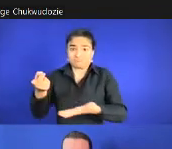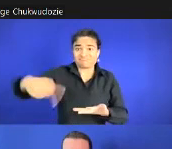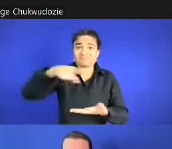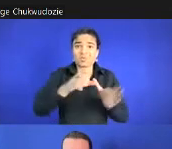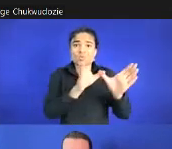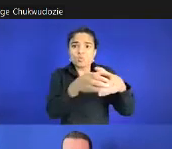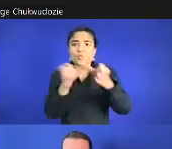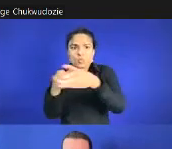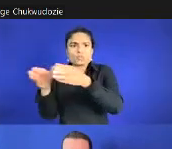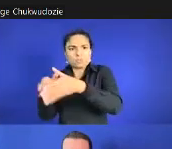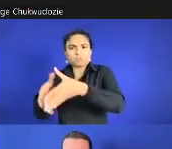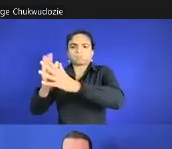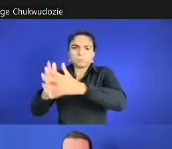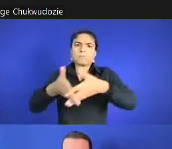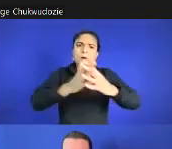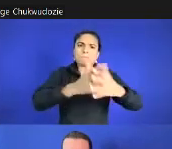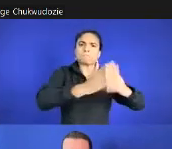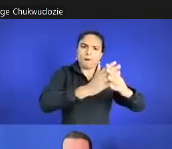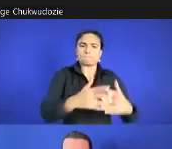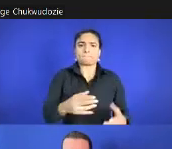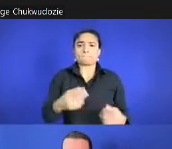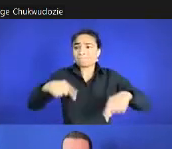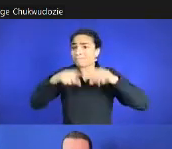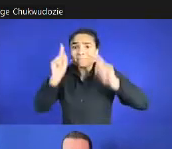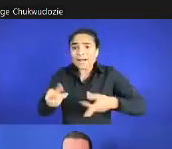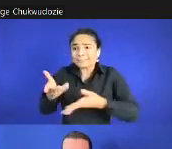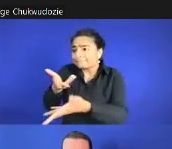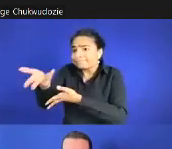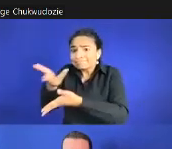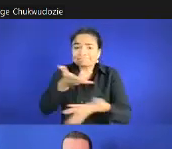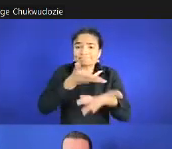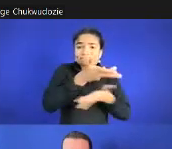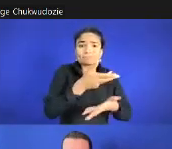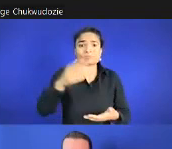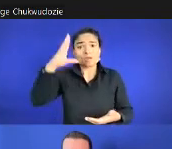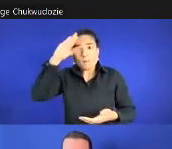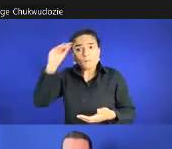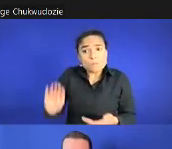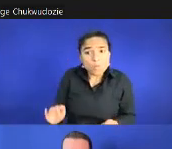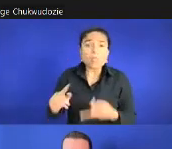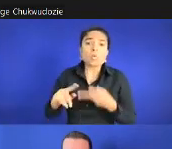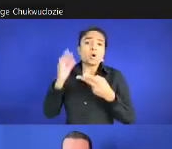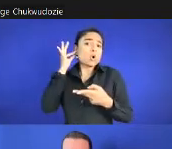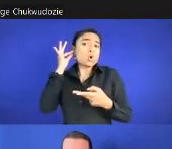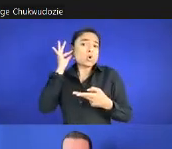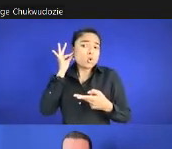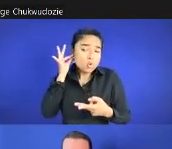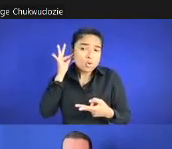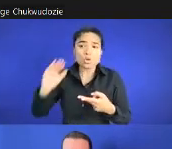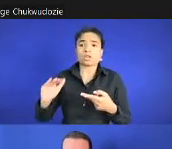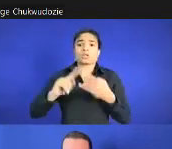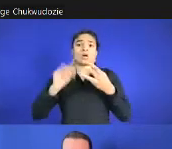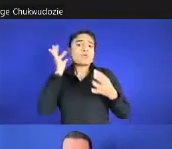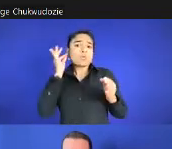with disability, different groups of people. We need to consult with people within the organization also on the